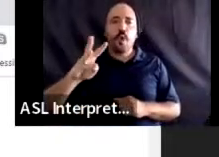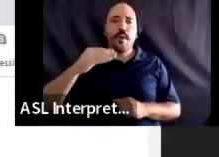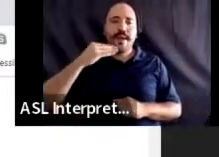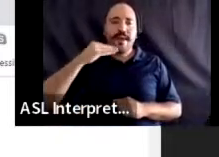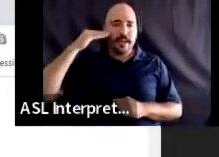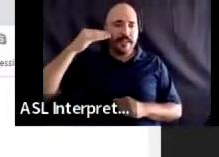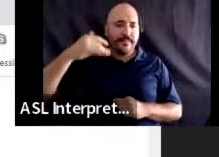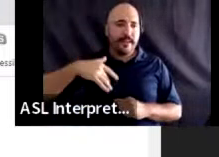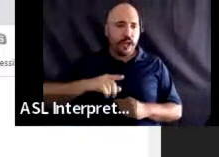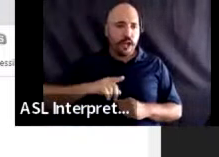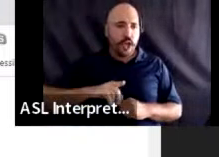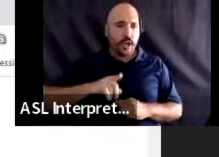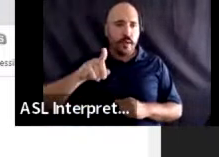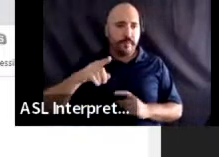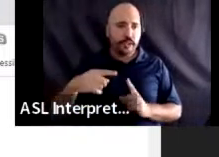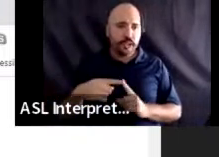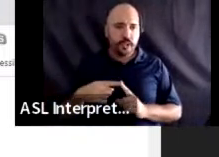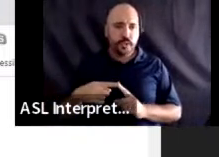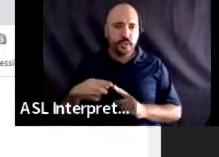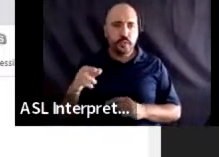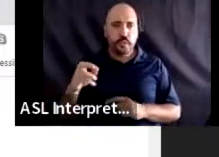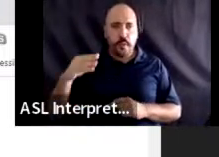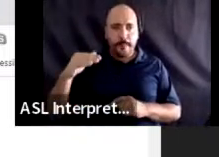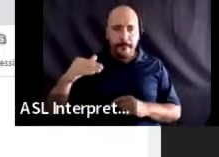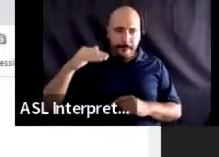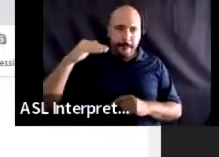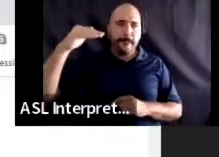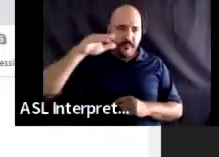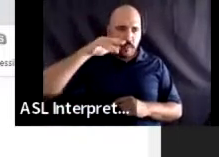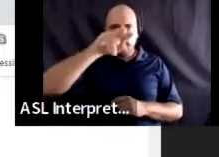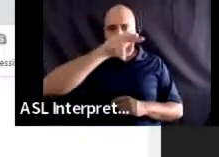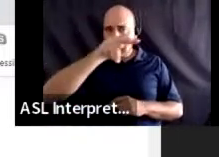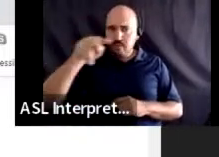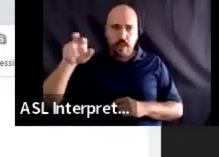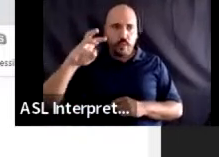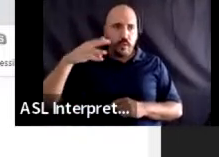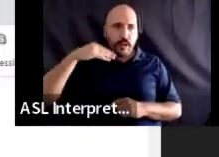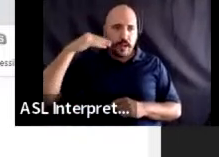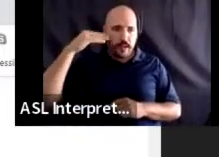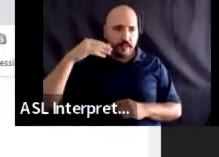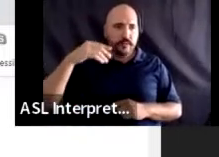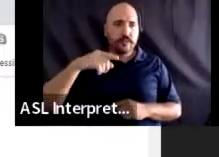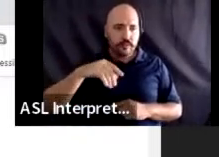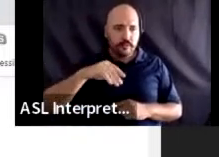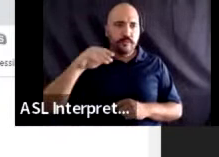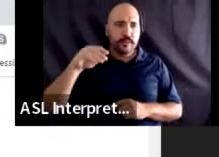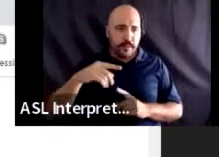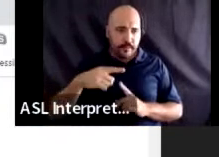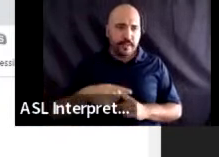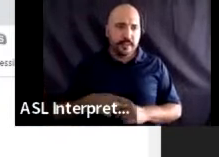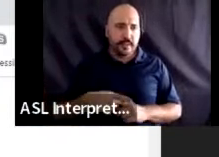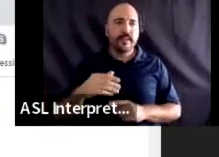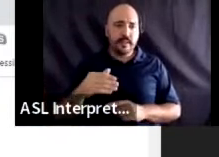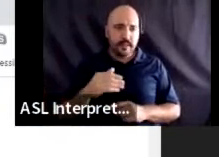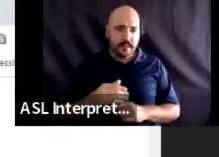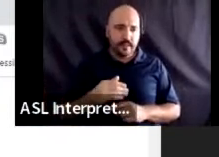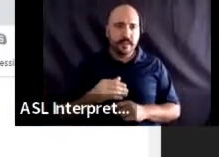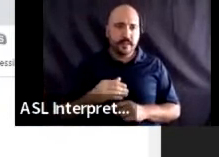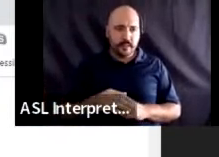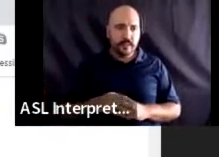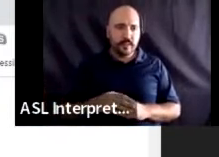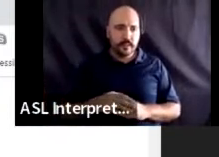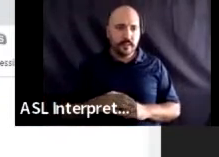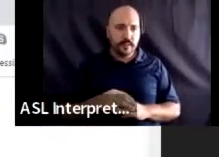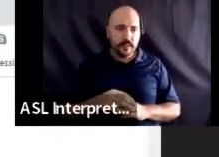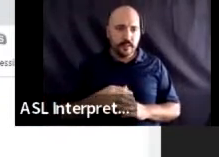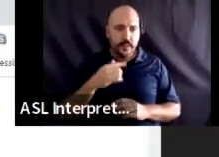up to the row above, it will read the row header. Percent positive. Percent of people tested who test positive 9.45%. Row